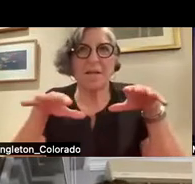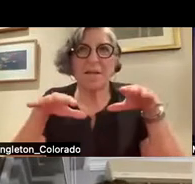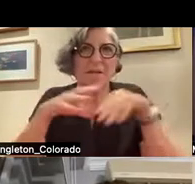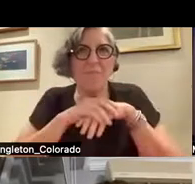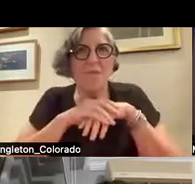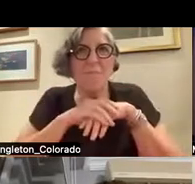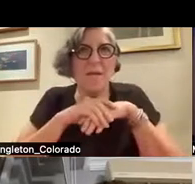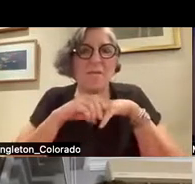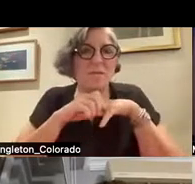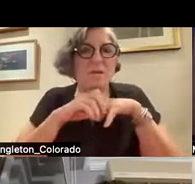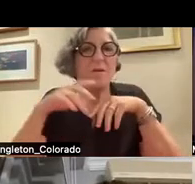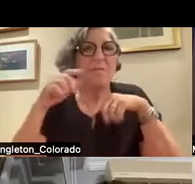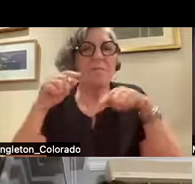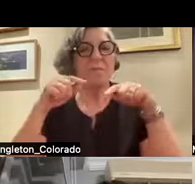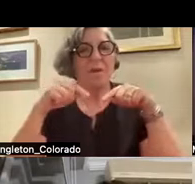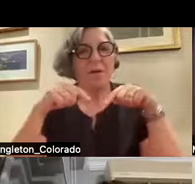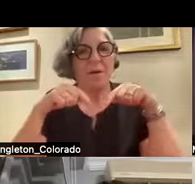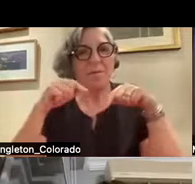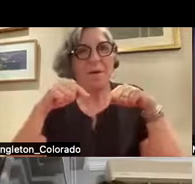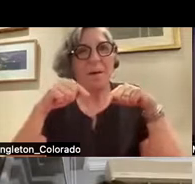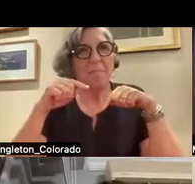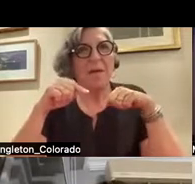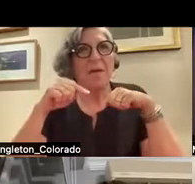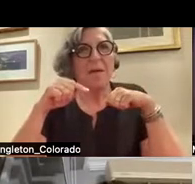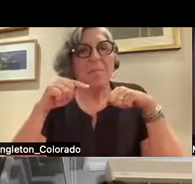the signing domain. So there are